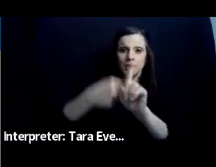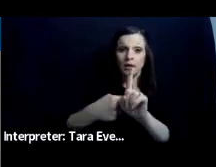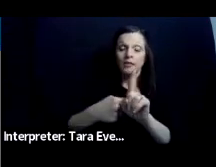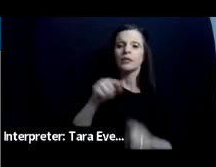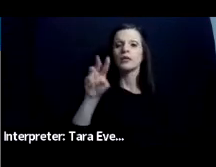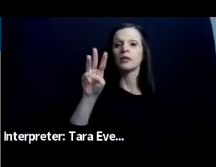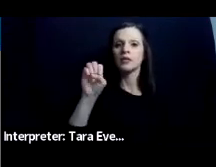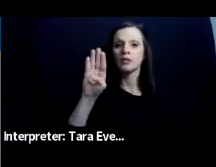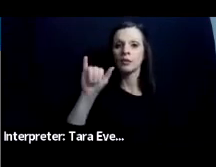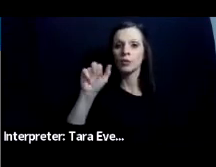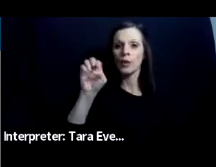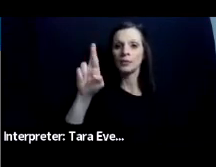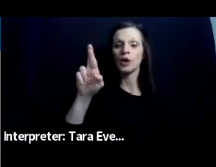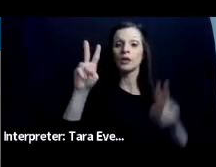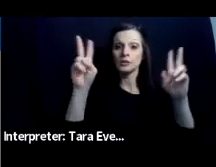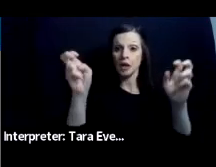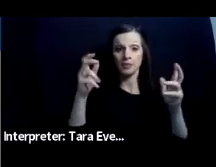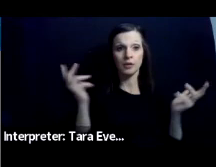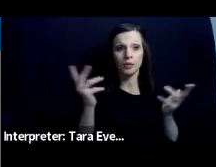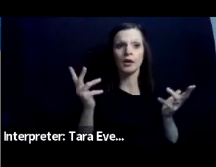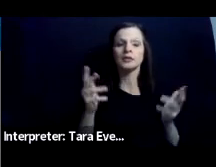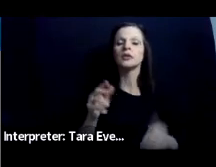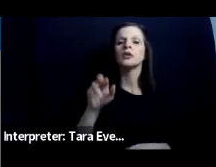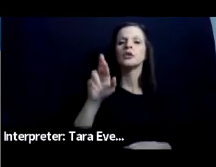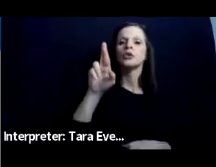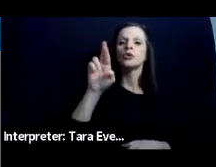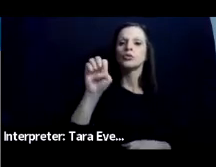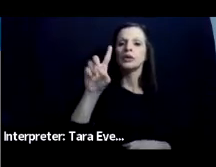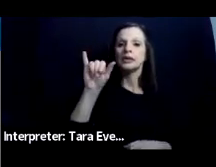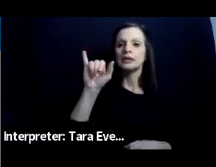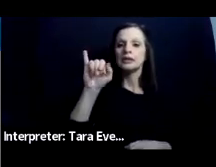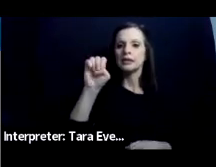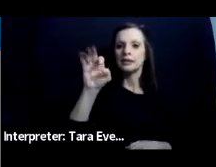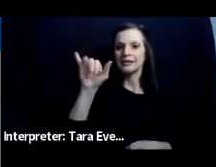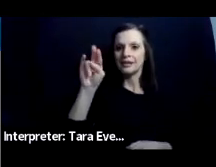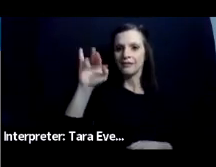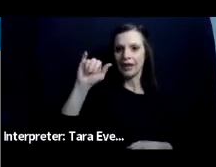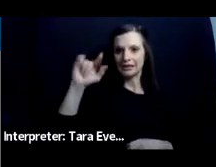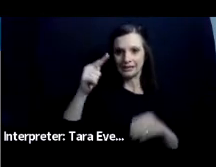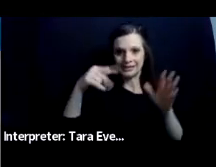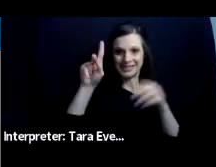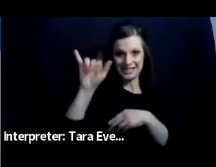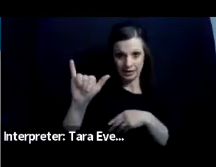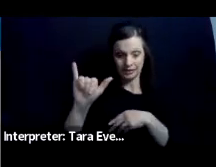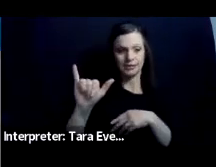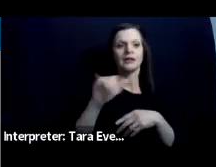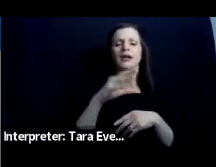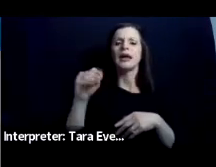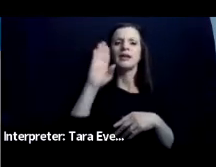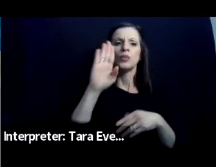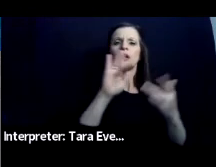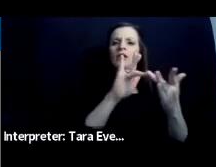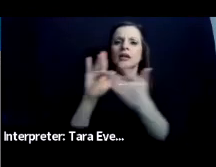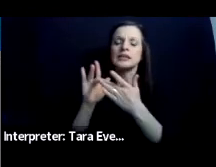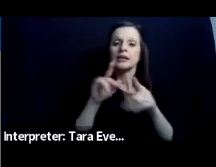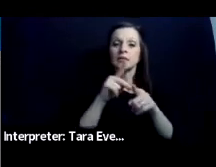on redefining recovery. We'll be featuring some professionals across the Kentucky area to talk about their own